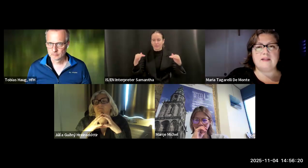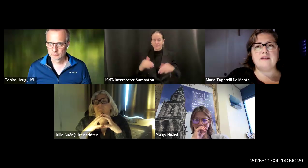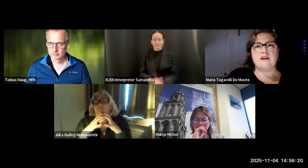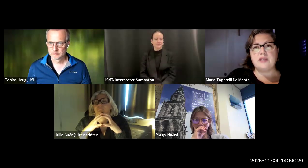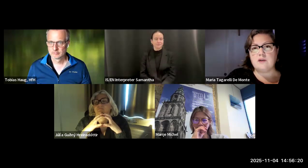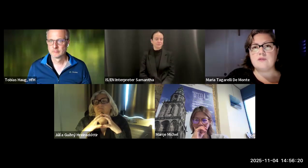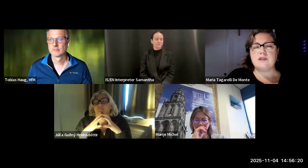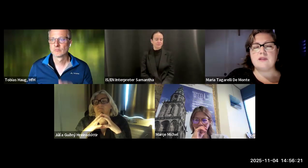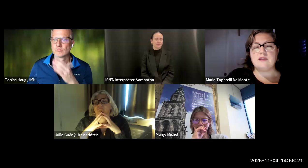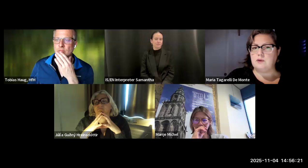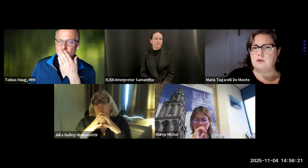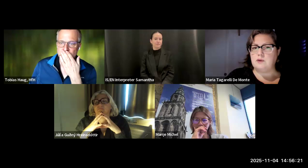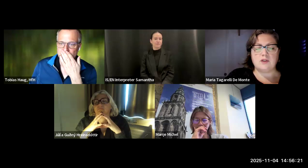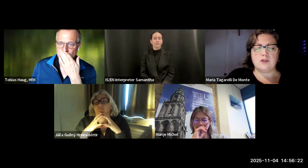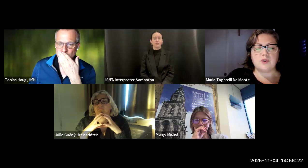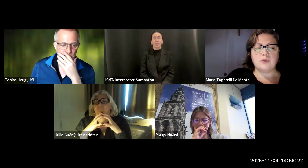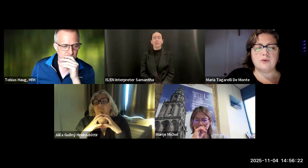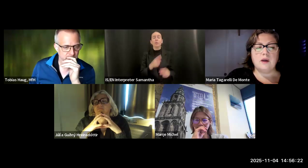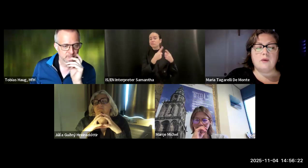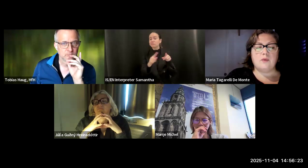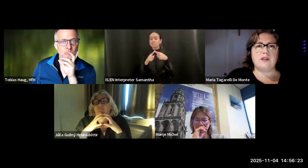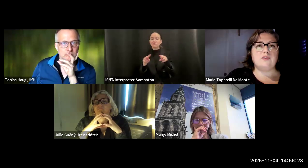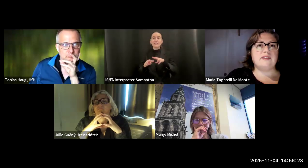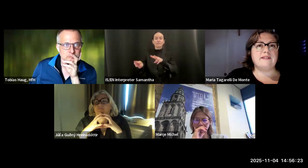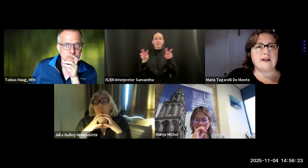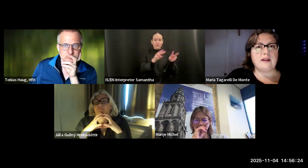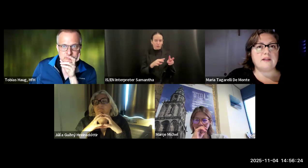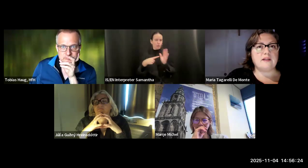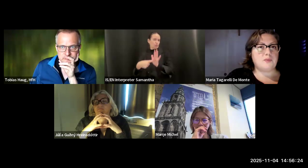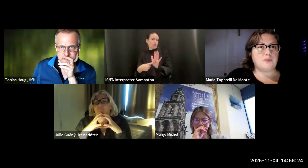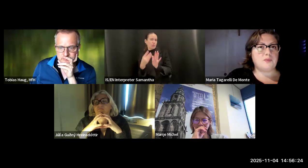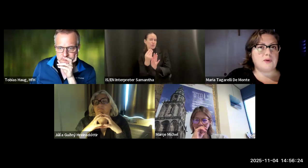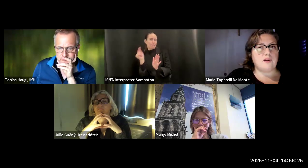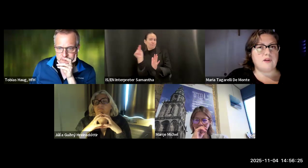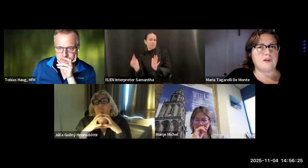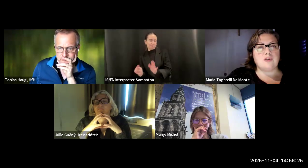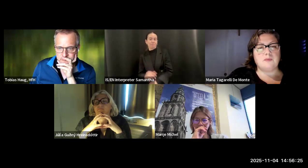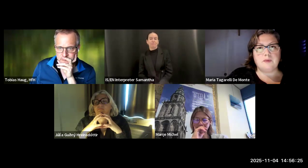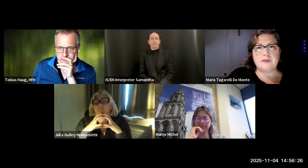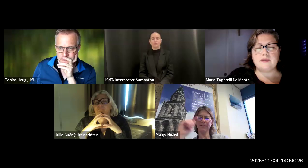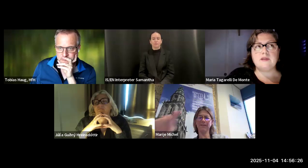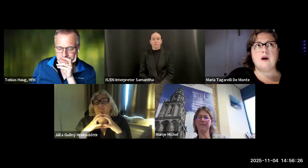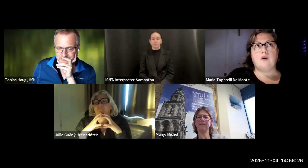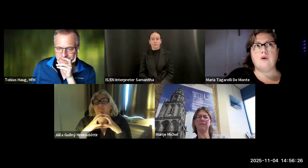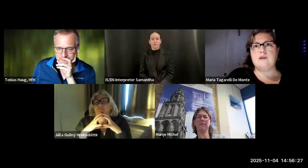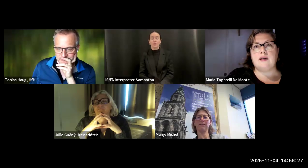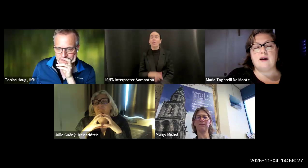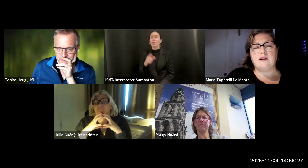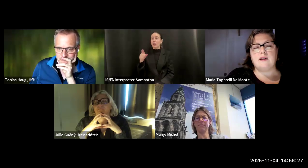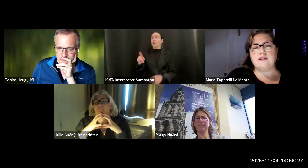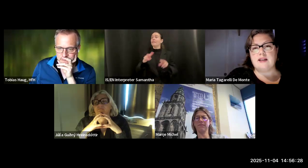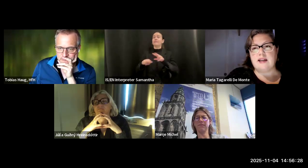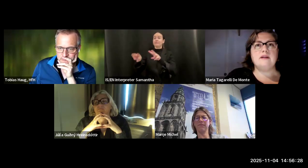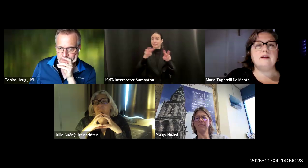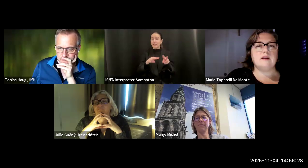So these are videos that I will later show you were either designed expressly for educational purposes or